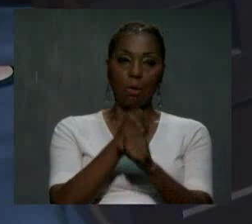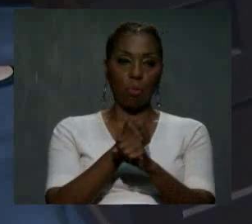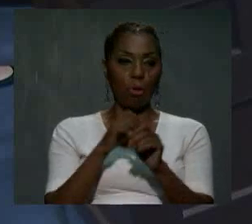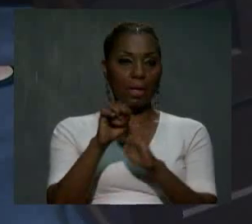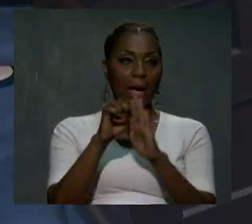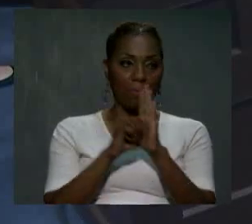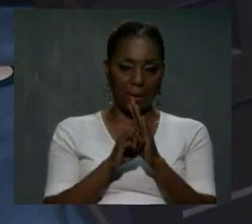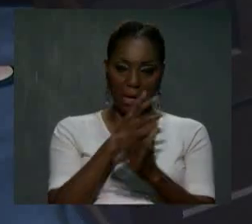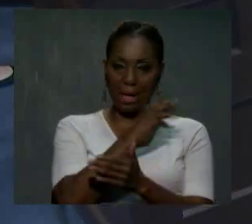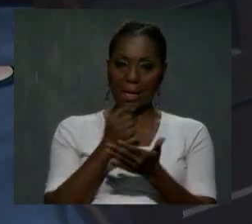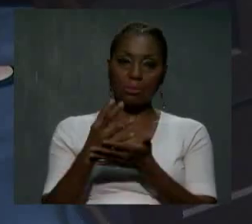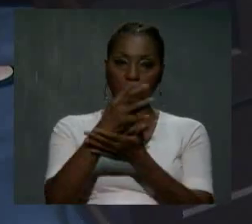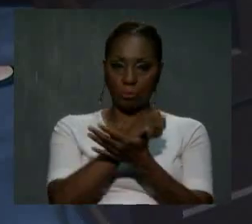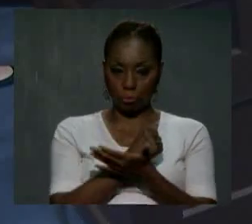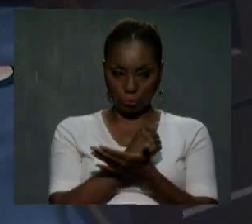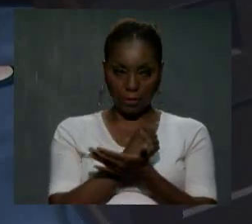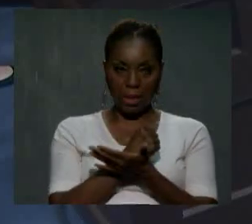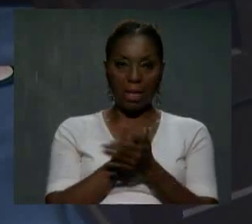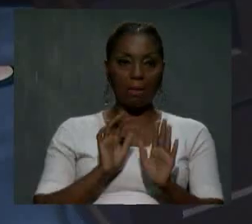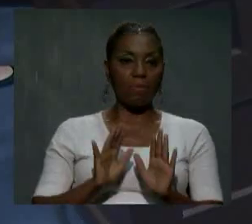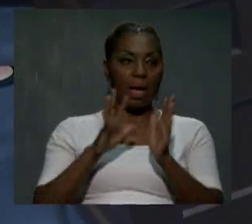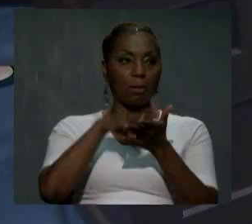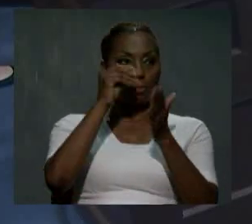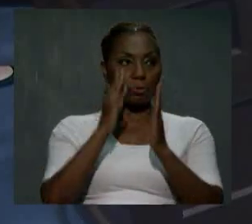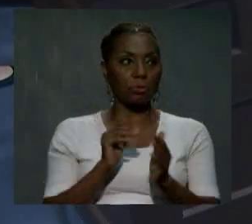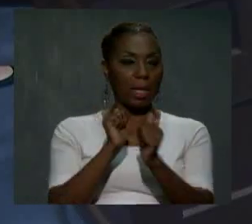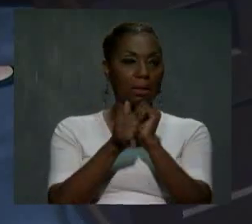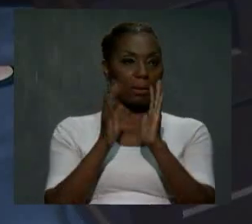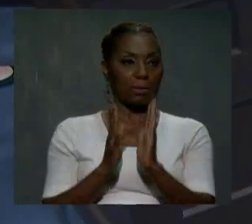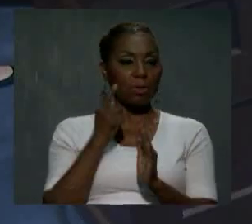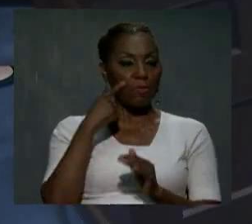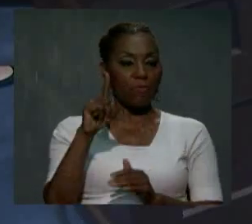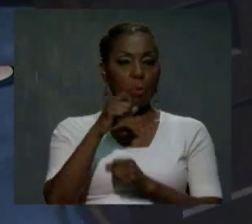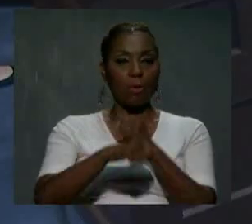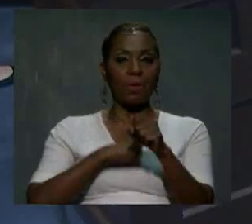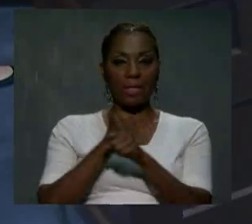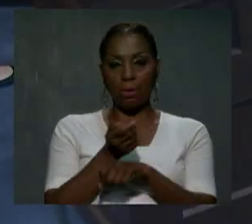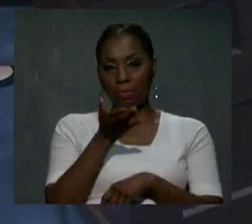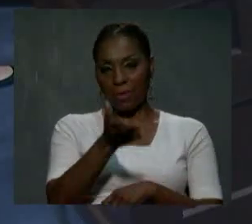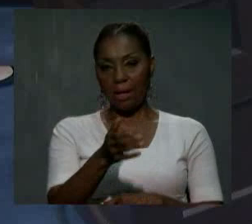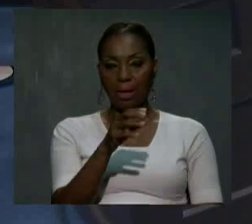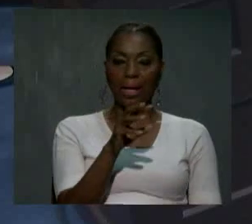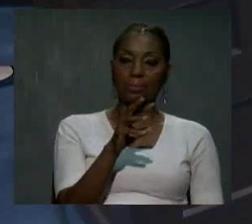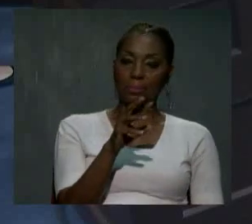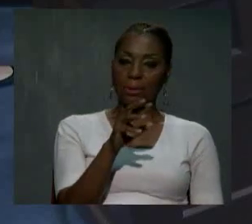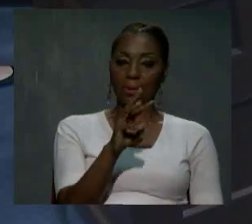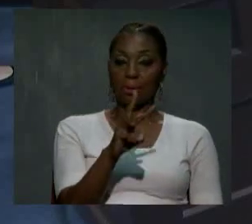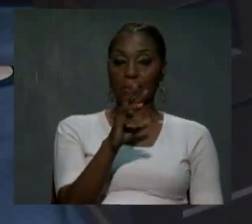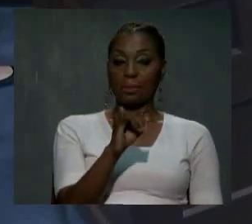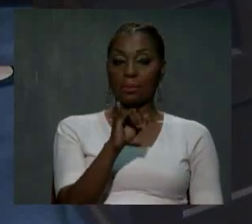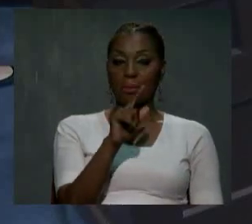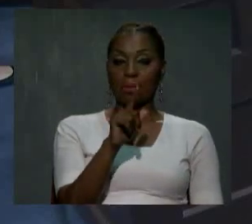Outstanding Student Athlete of the Year for the Love Your School Fitness Gram Challenge at Williams Traditional Magnet.